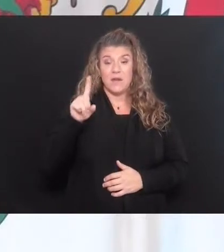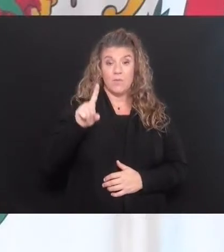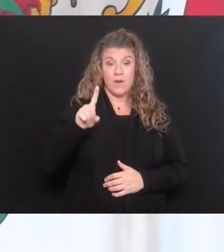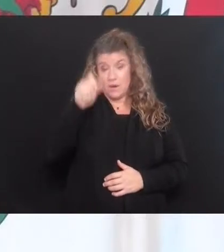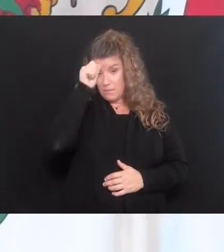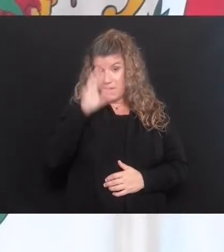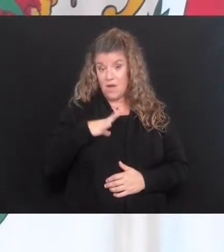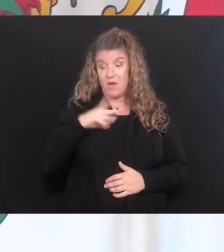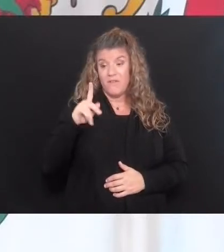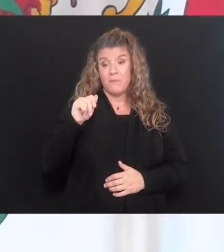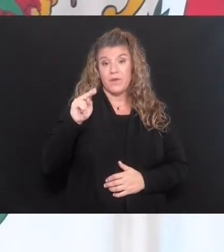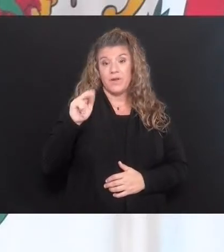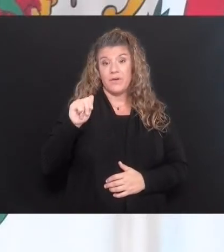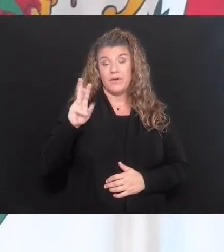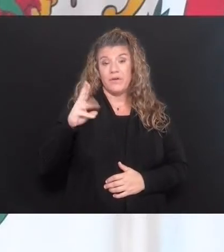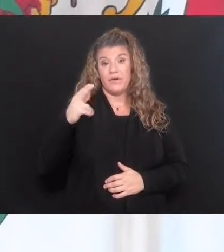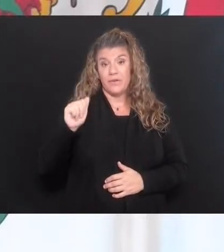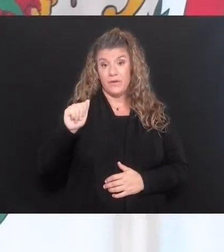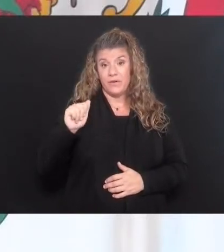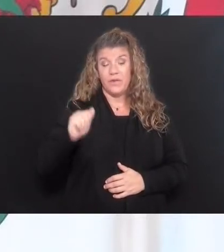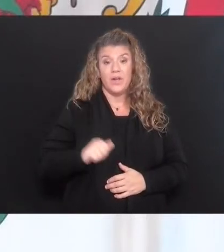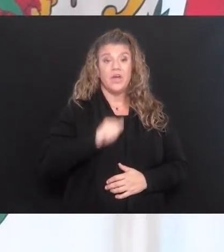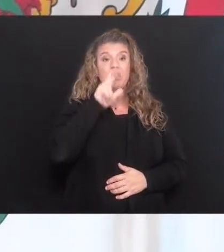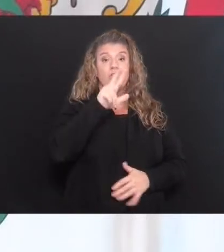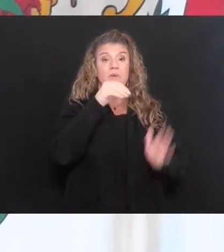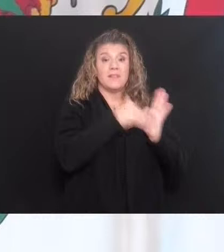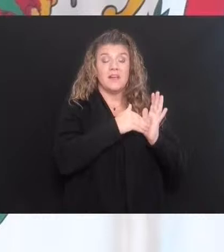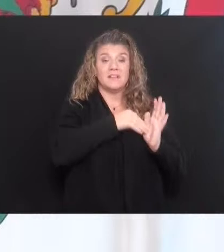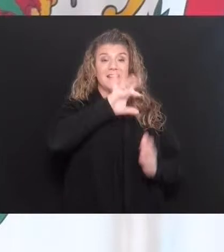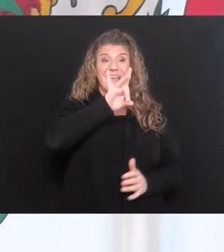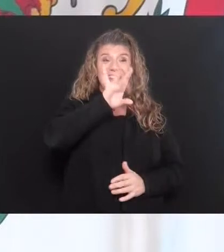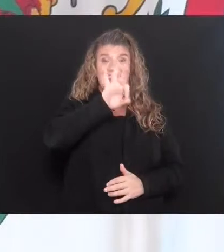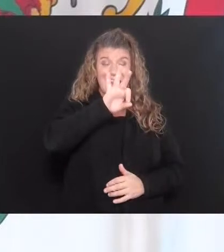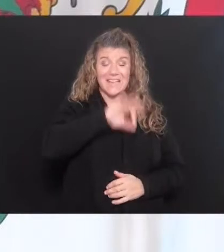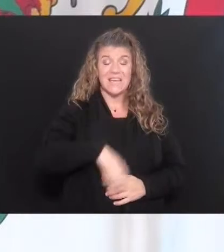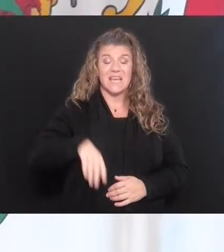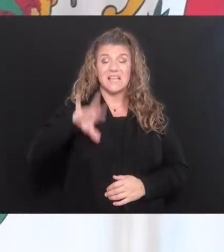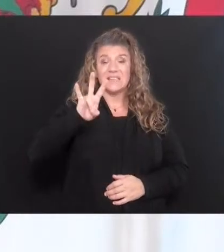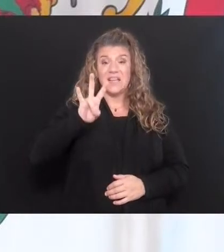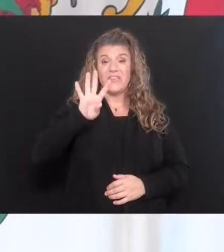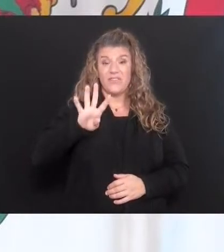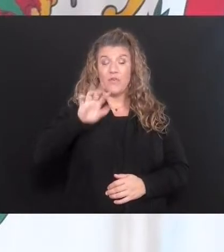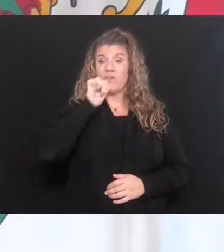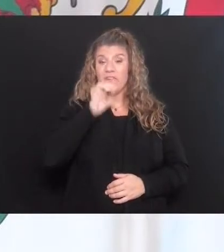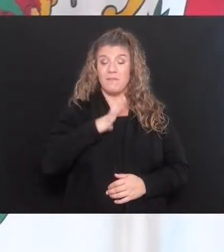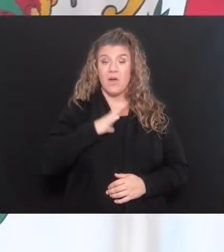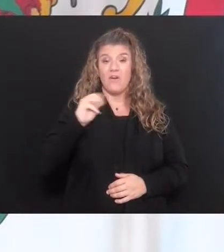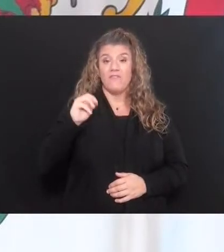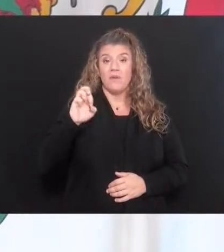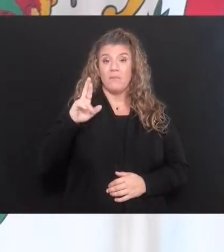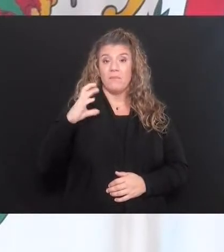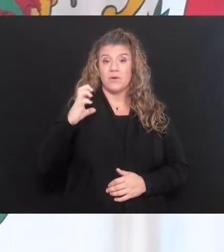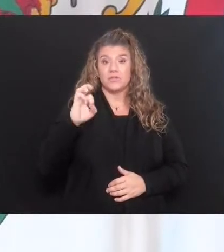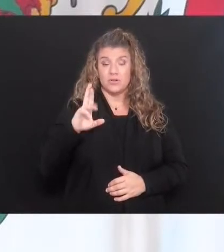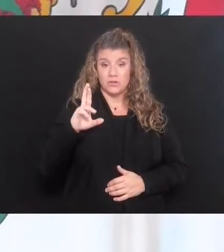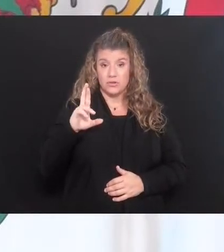81-year-old male from Kanawha County. The 3,089th death is a 74-year-old female from Mercer